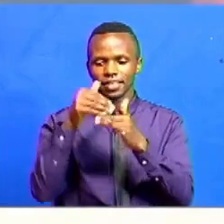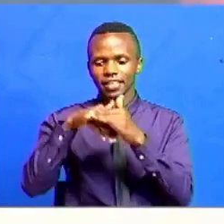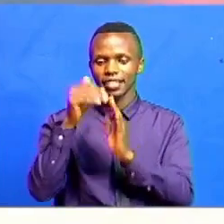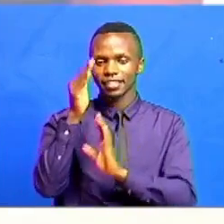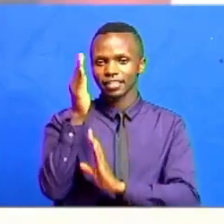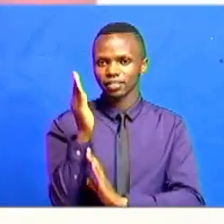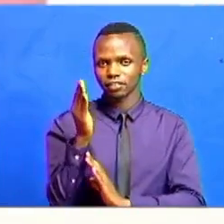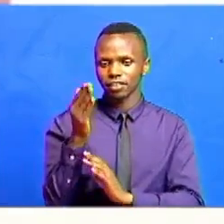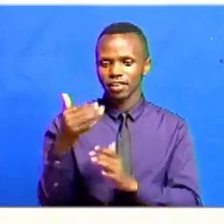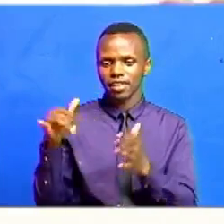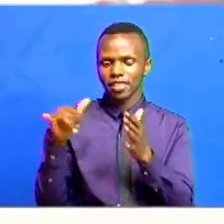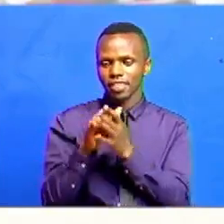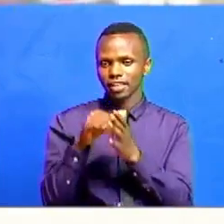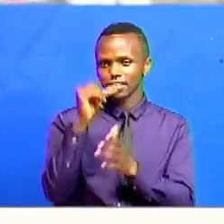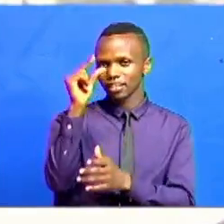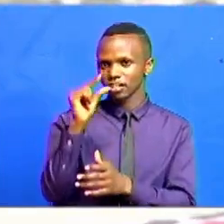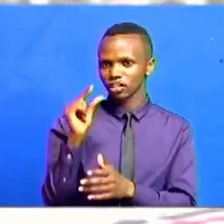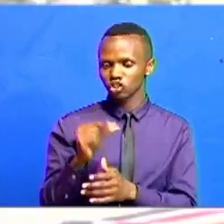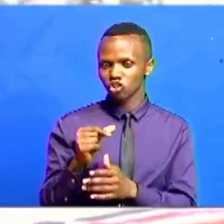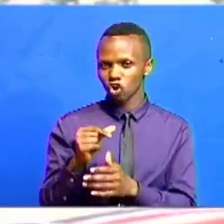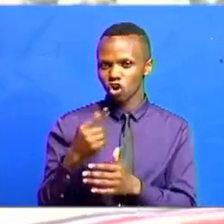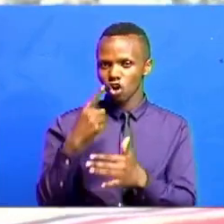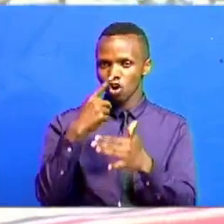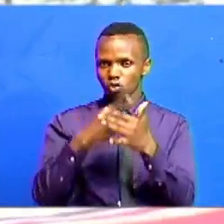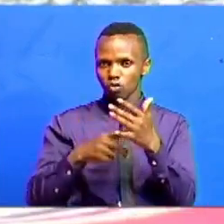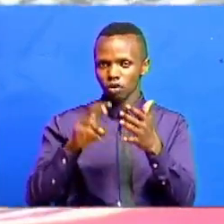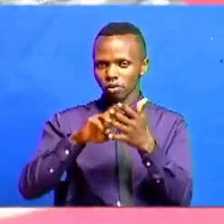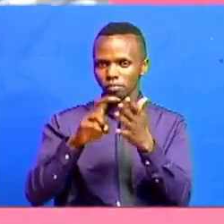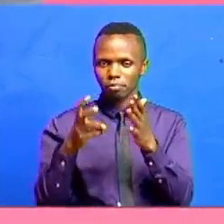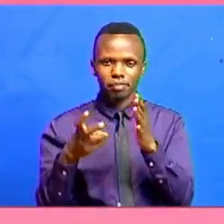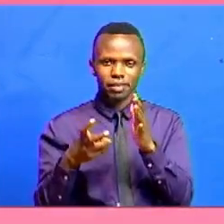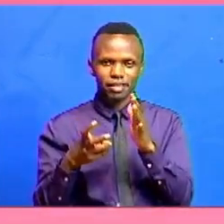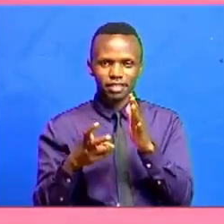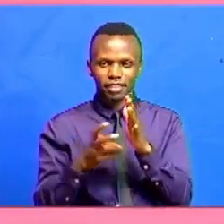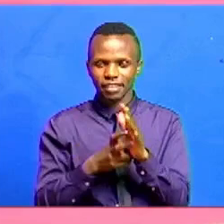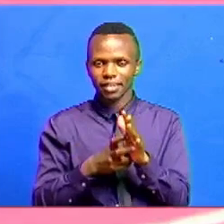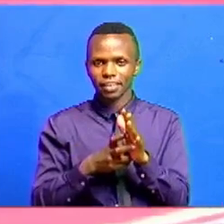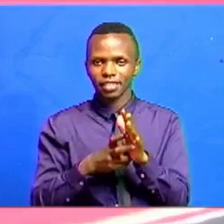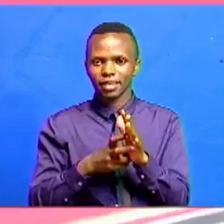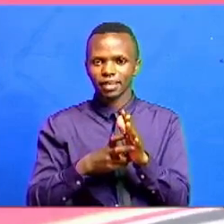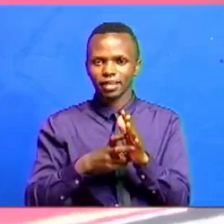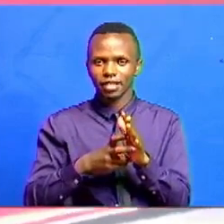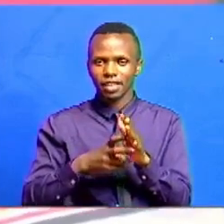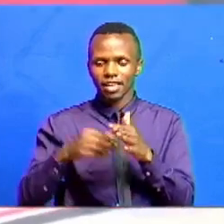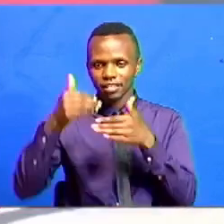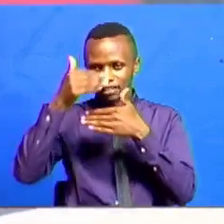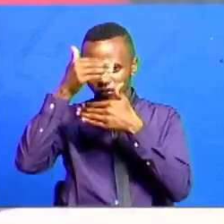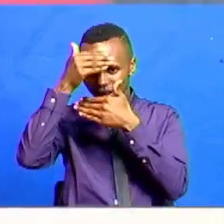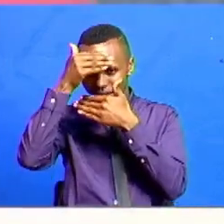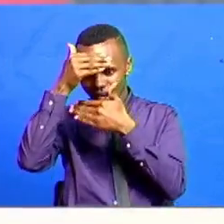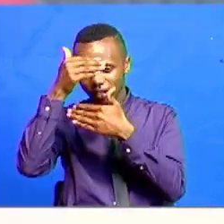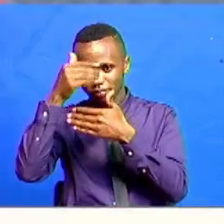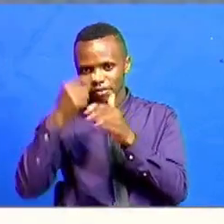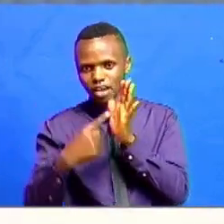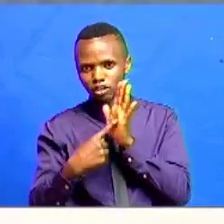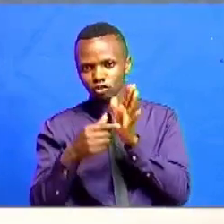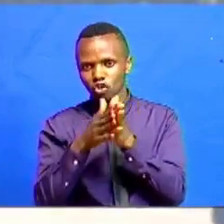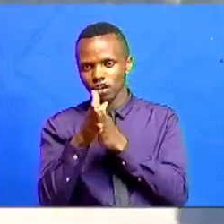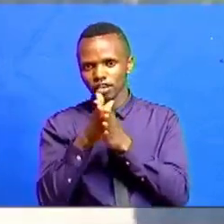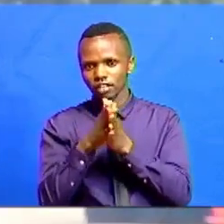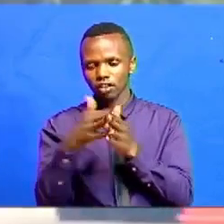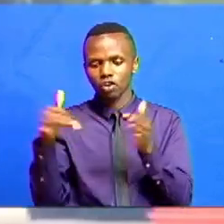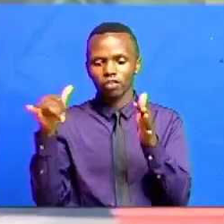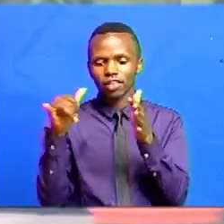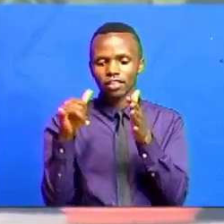in this particular region, given that Gulf nations such as Saudi Arabia have shown much interest on the